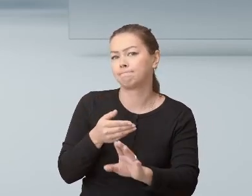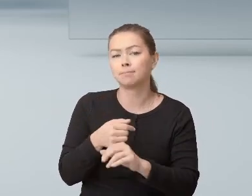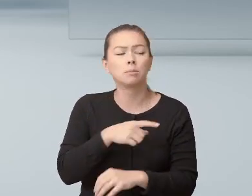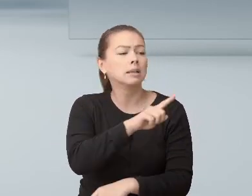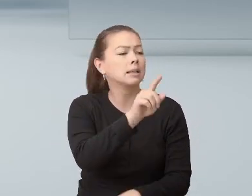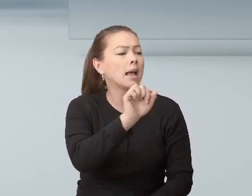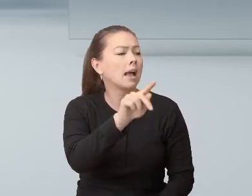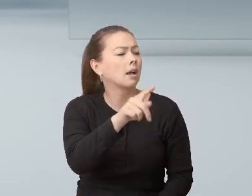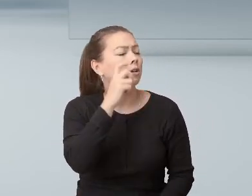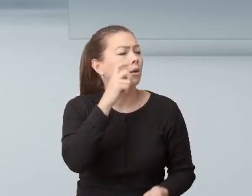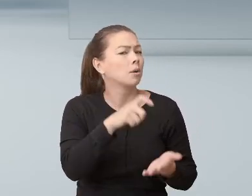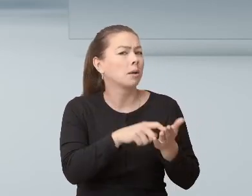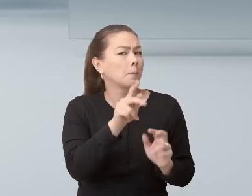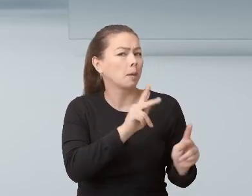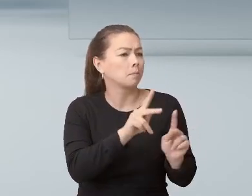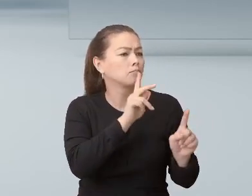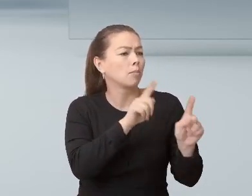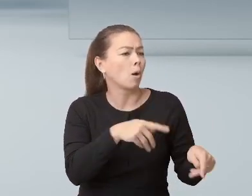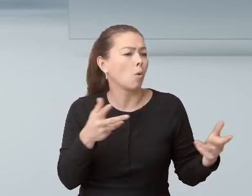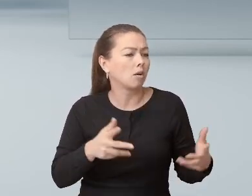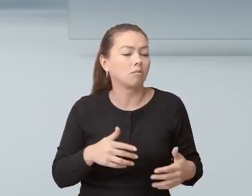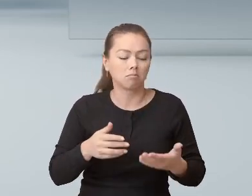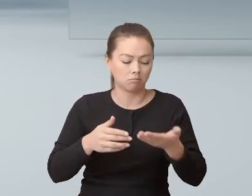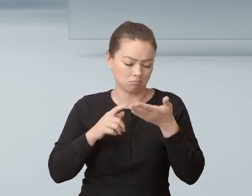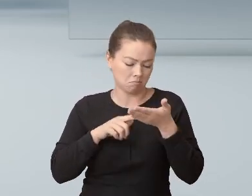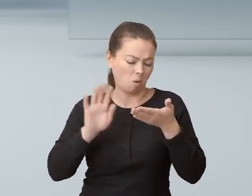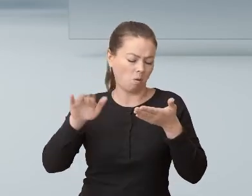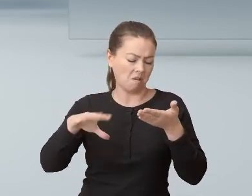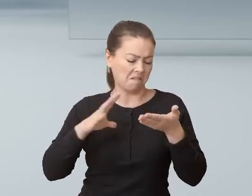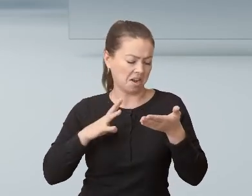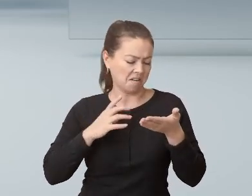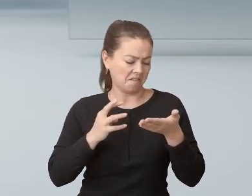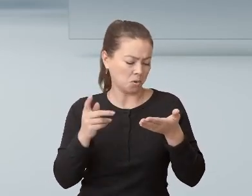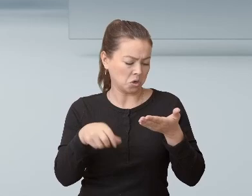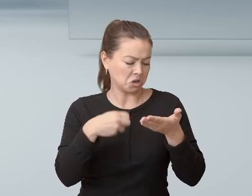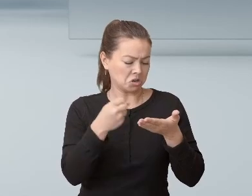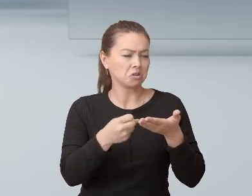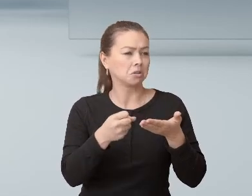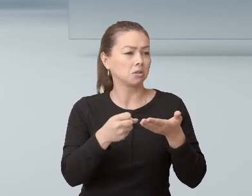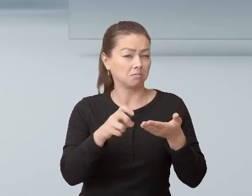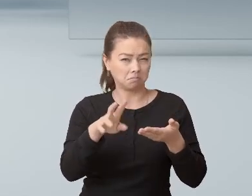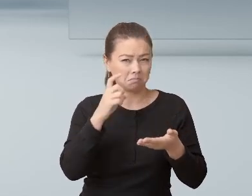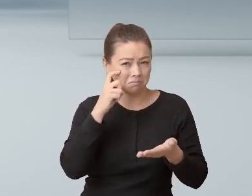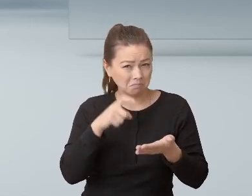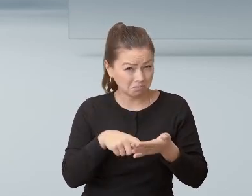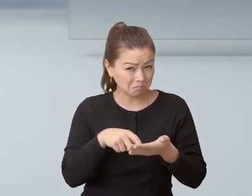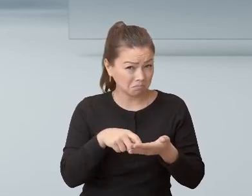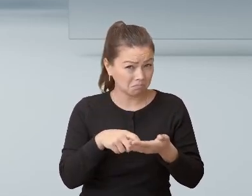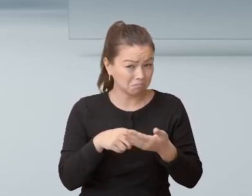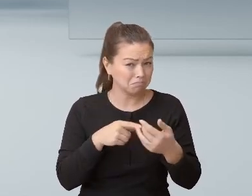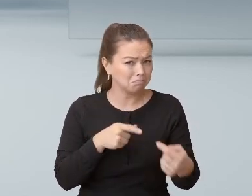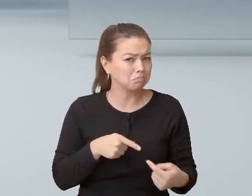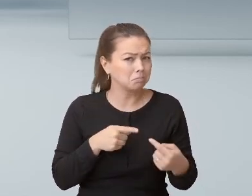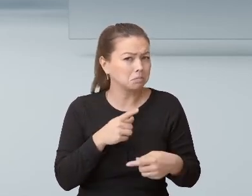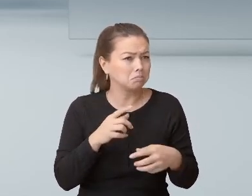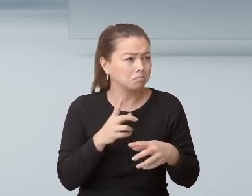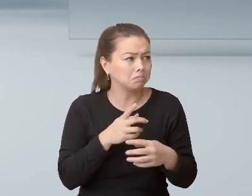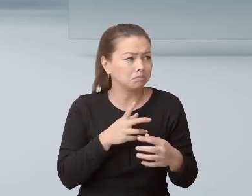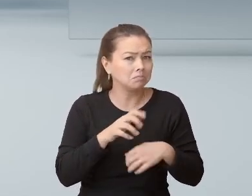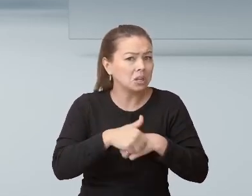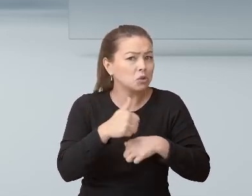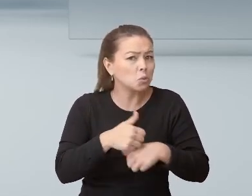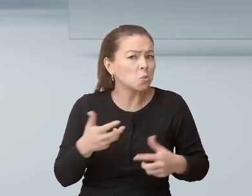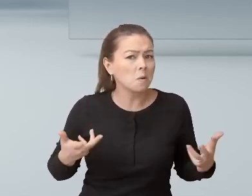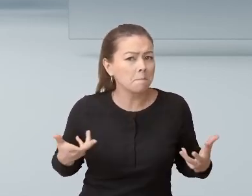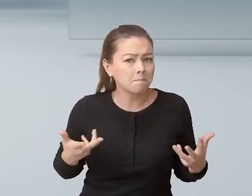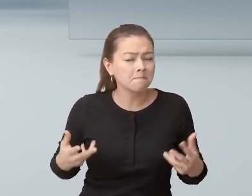got a couple more years? And if so, what's the danger of waiting till the very end, Zach, to make this change? Yeah, great question. Obviously